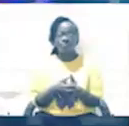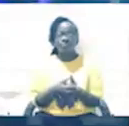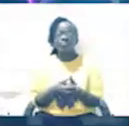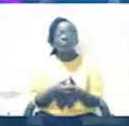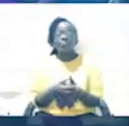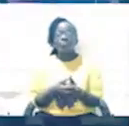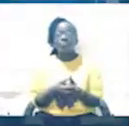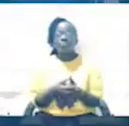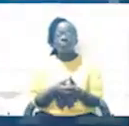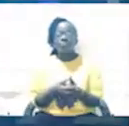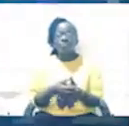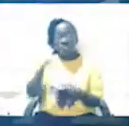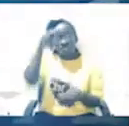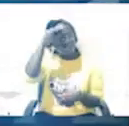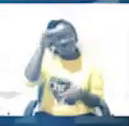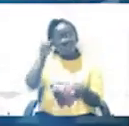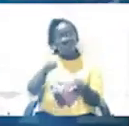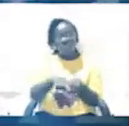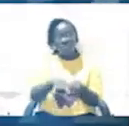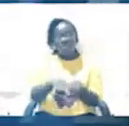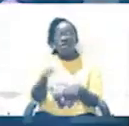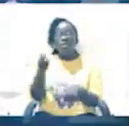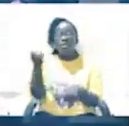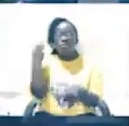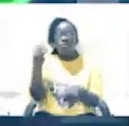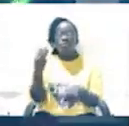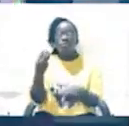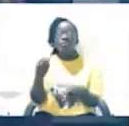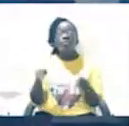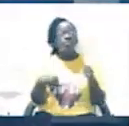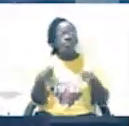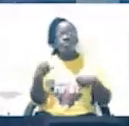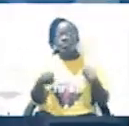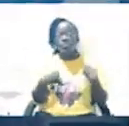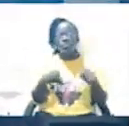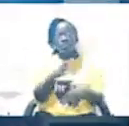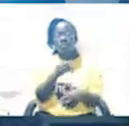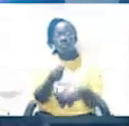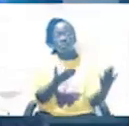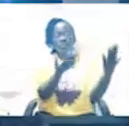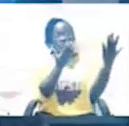He was their joy. He was their hope for the future.